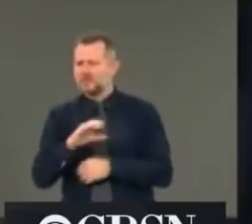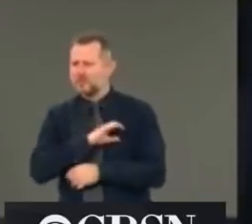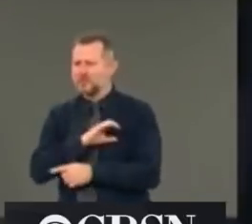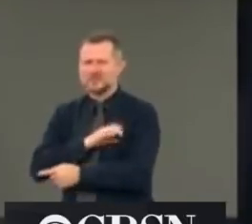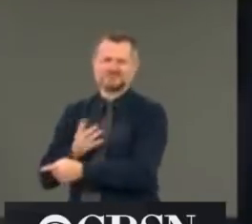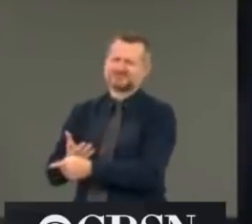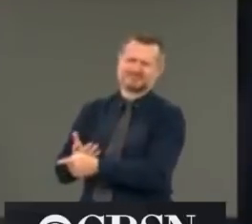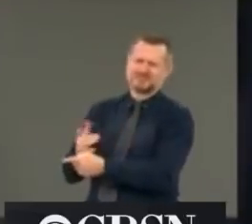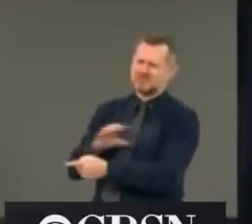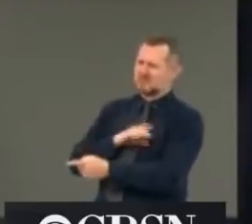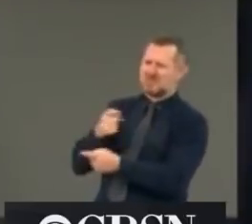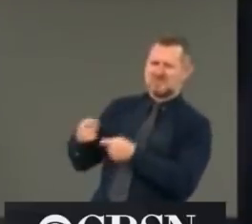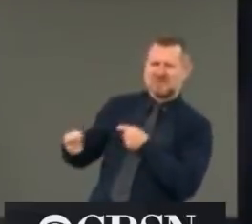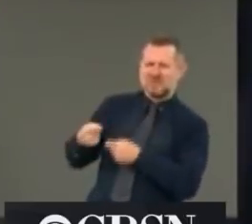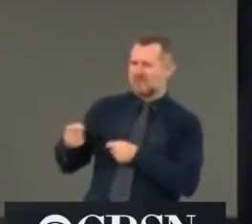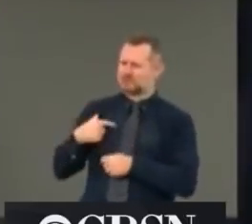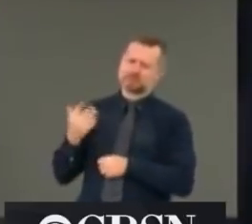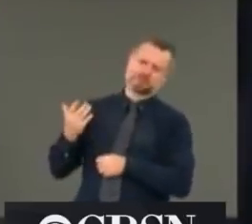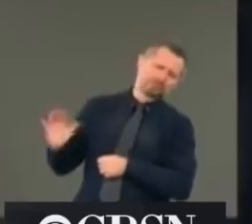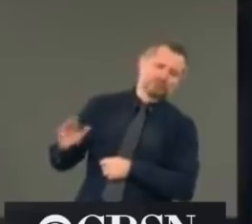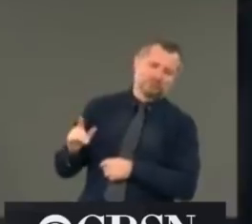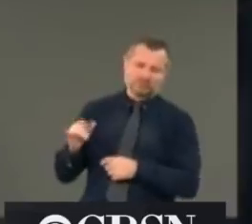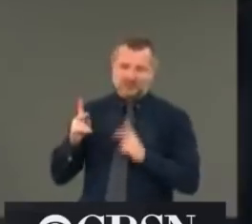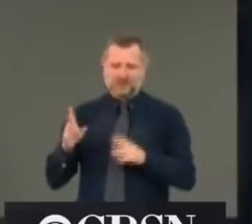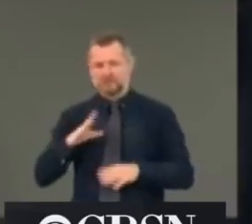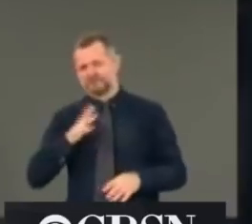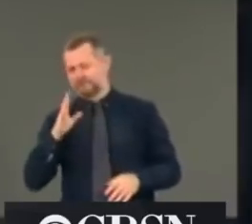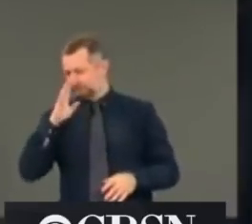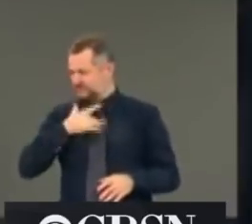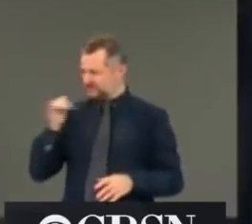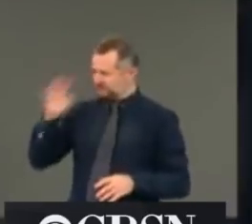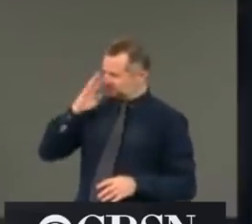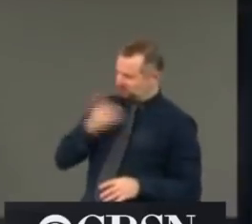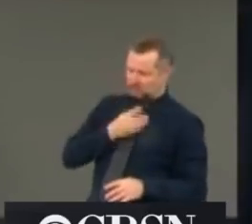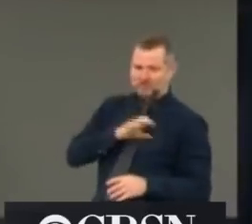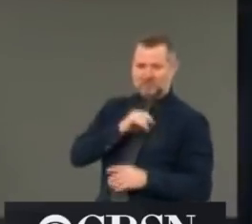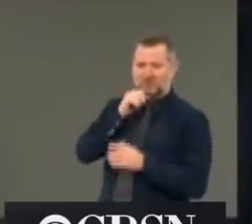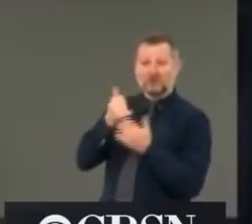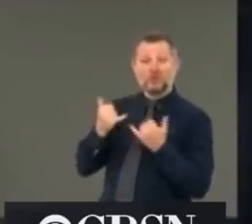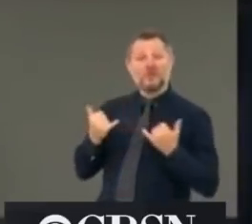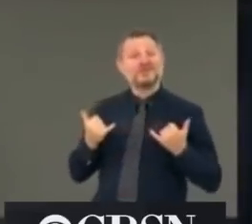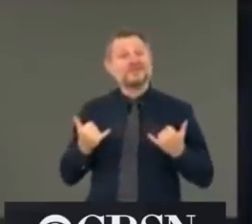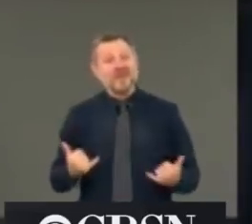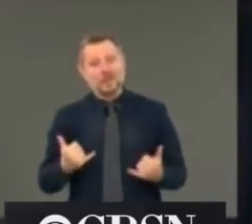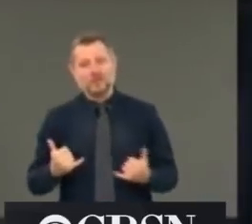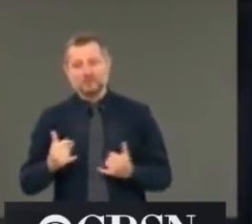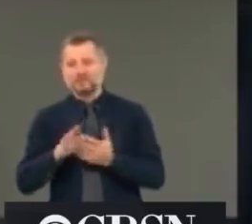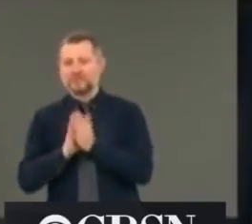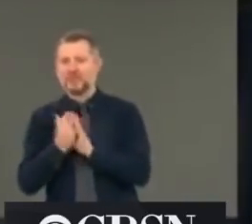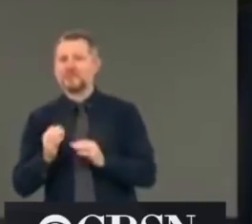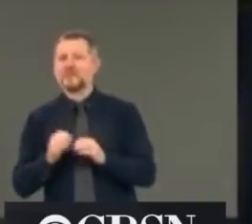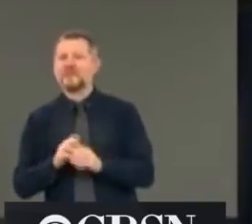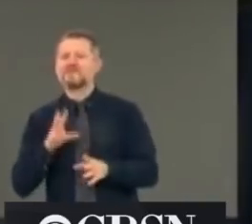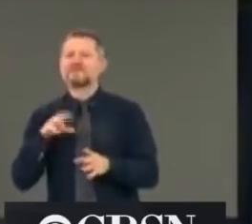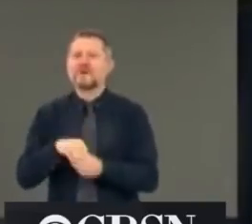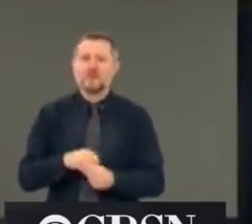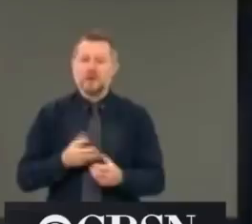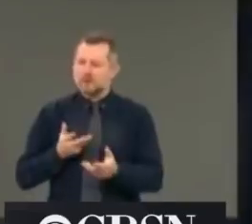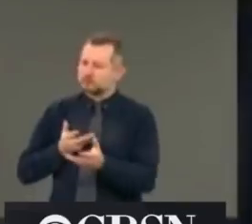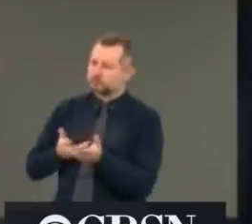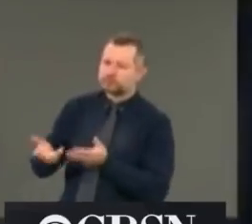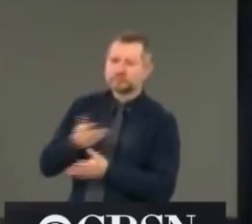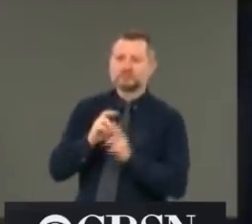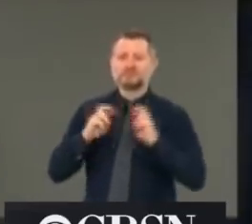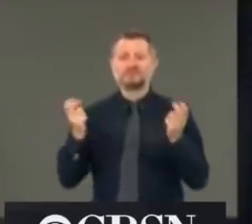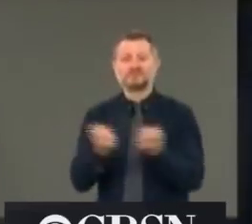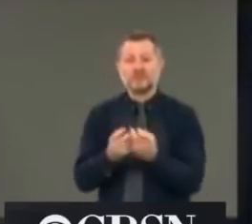departments and that they're not being heard. This forces the community to the table, and this also makes it so that the mayors are on the line, because the mayors